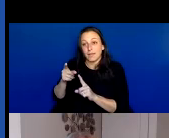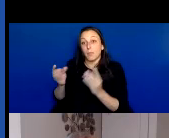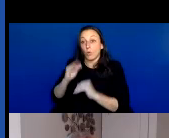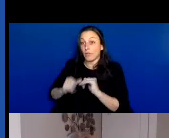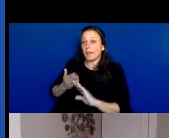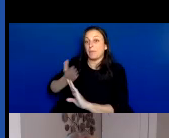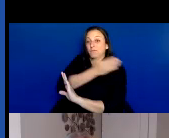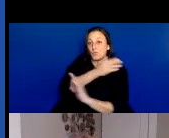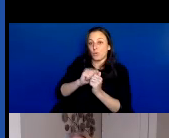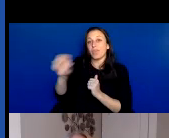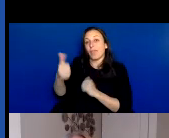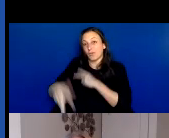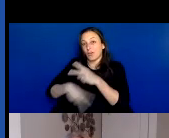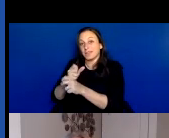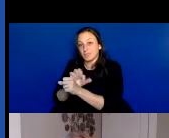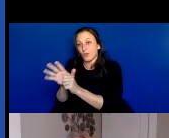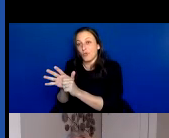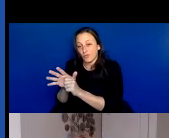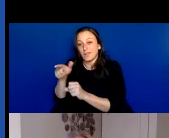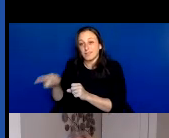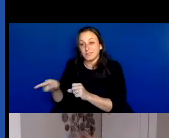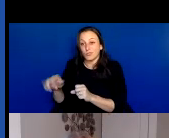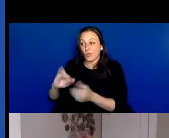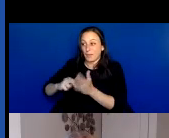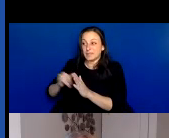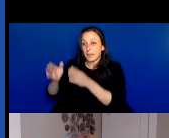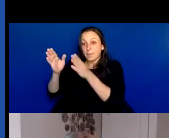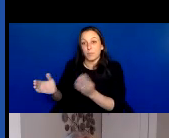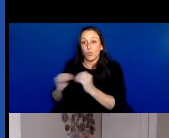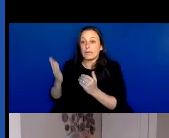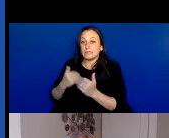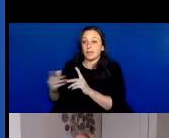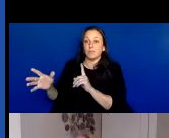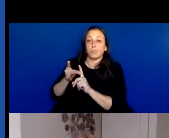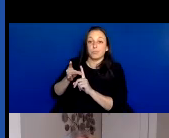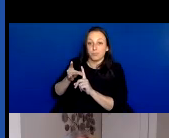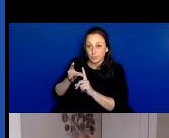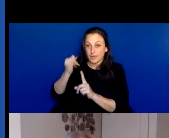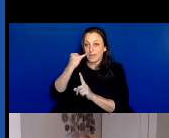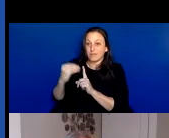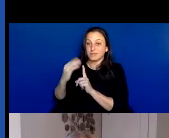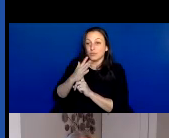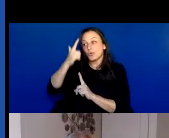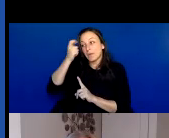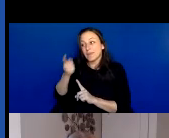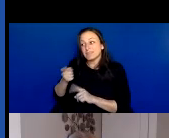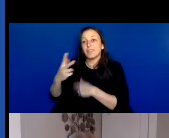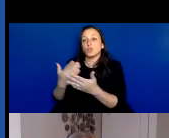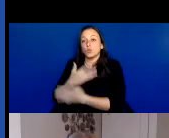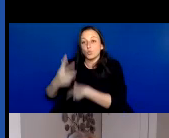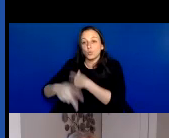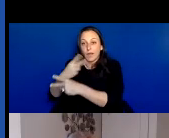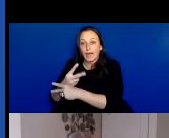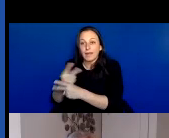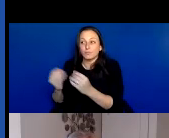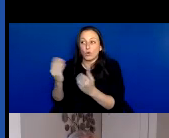And so that means that they're more likely to be infected if they have an exposure because this virus is more